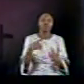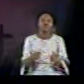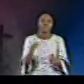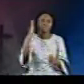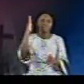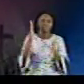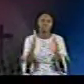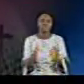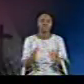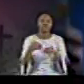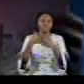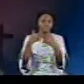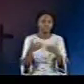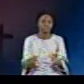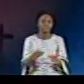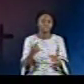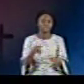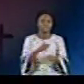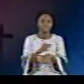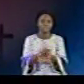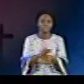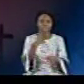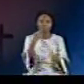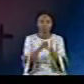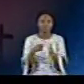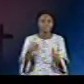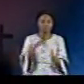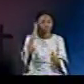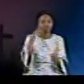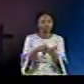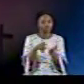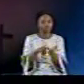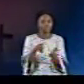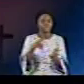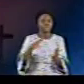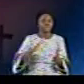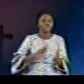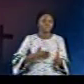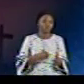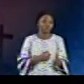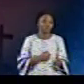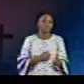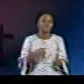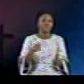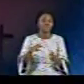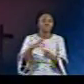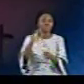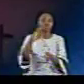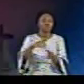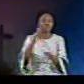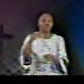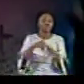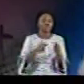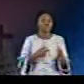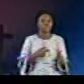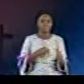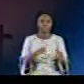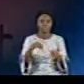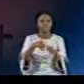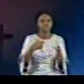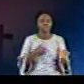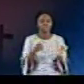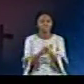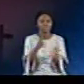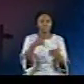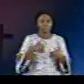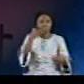we should check ourselves, a spirit in me dawned in me that says, you said this thing, then you should come out and give. If not, if you don't give, you